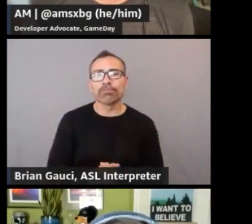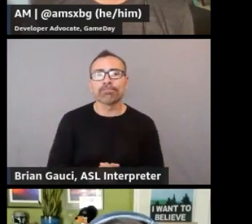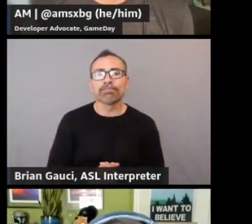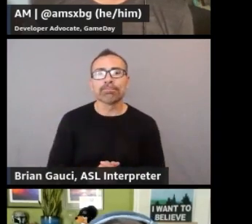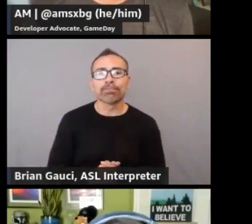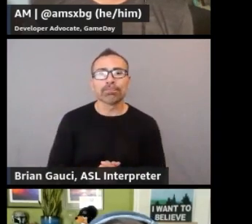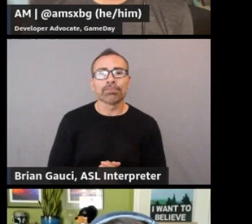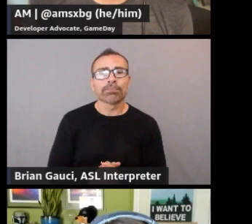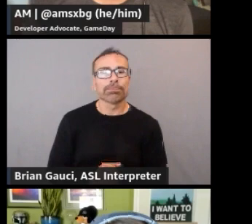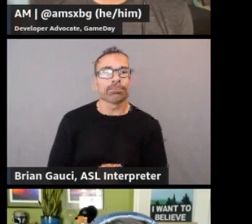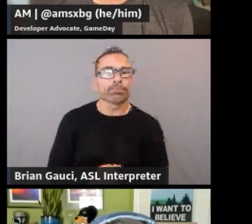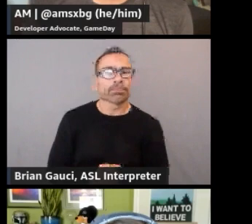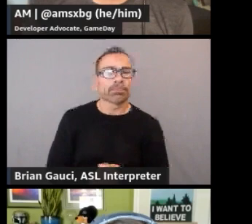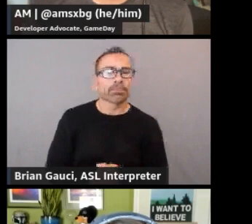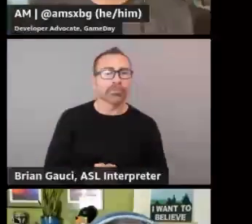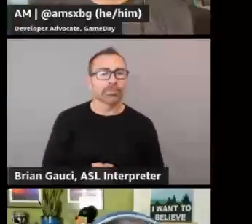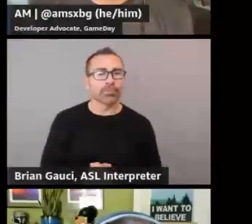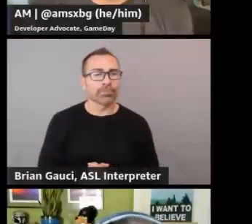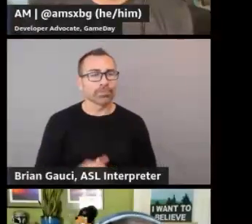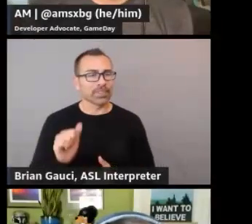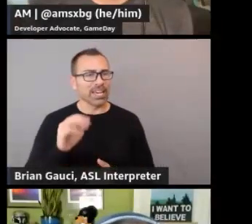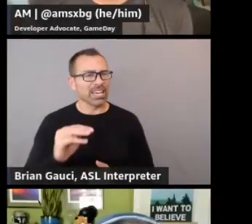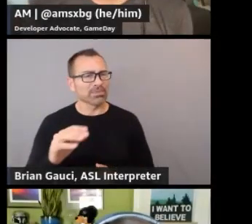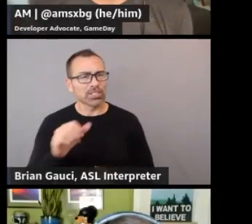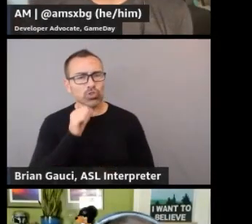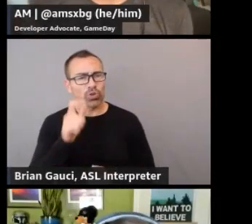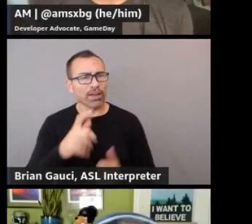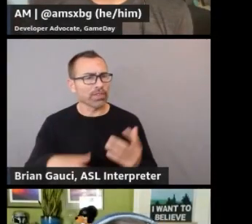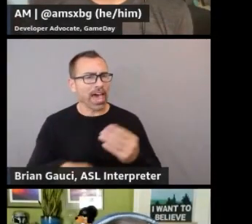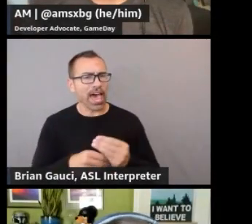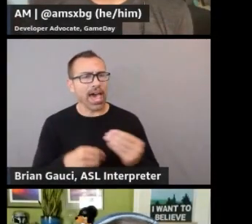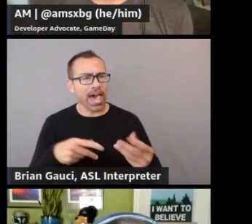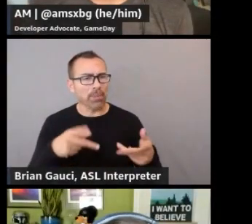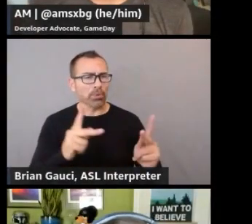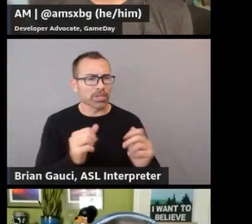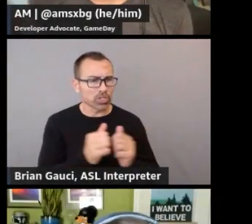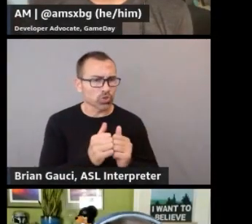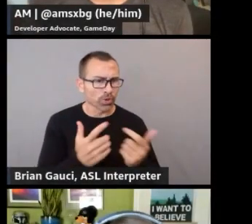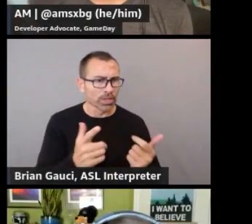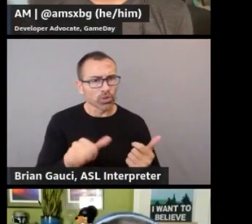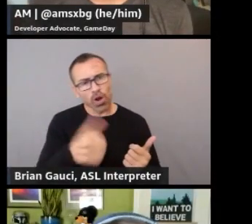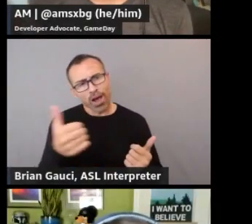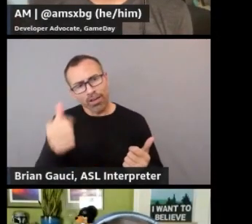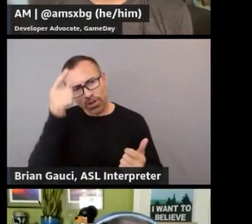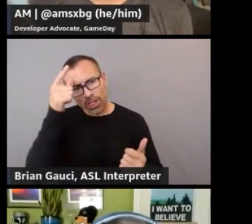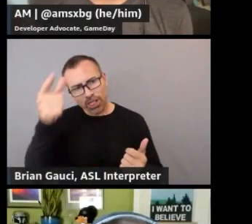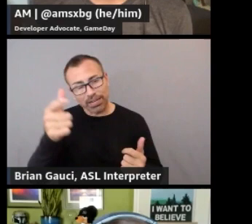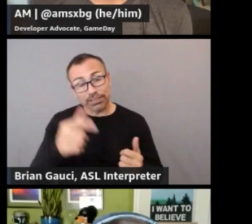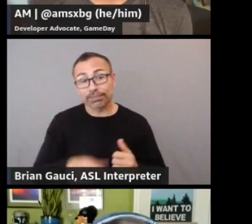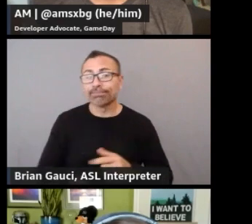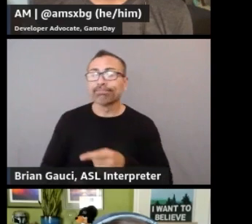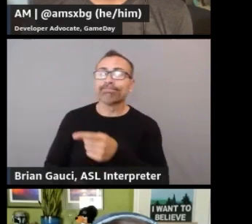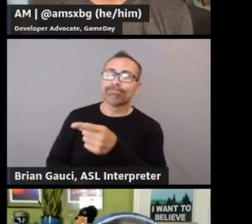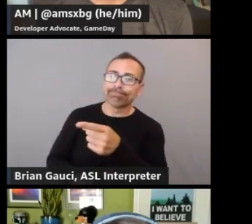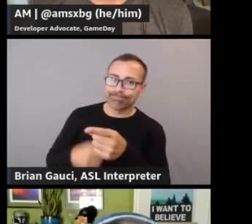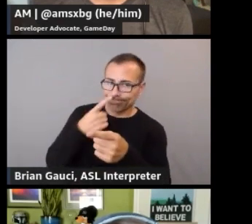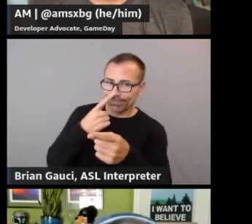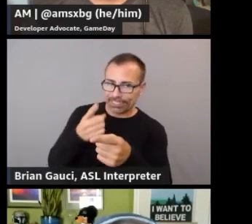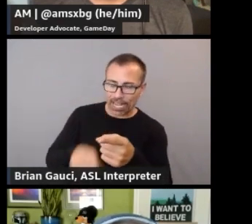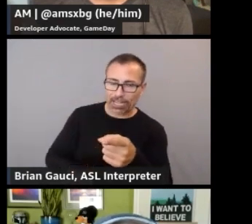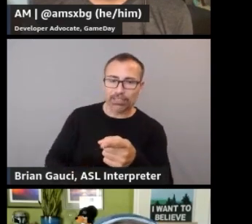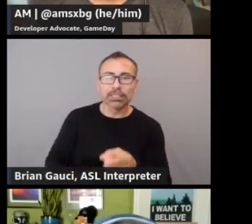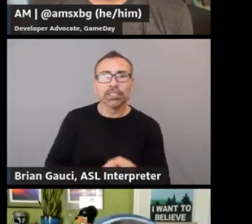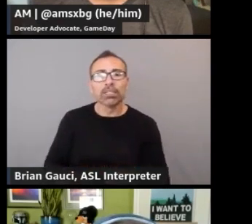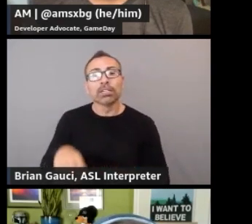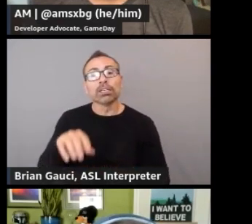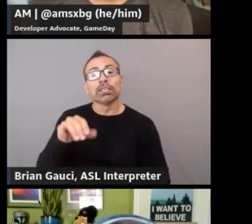You don't have to mix in permissions with the rest of your logic. Exactly. So if I delete my terminal there, okay, so I